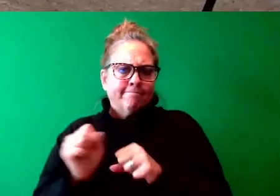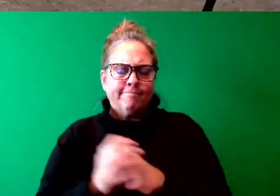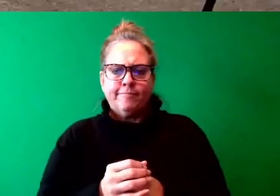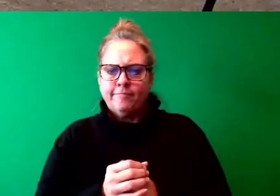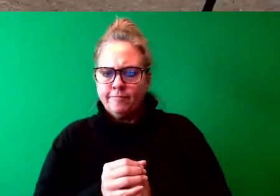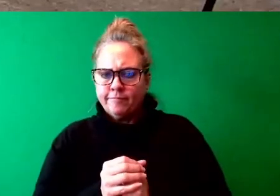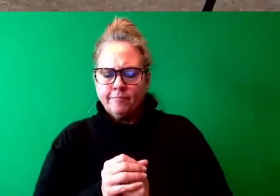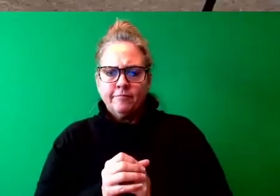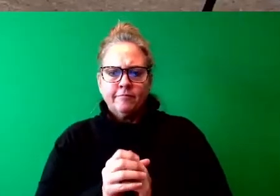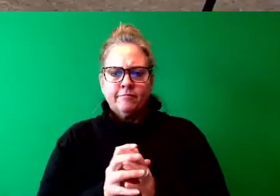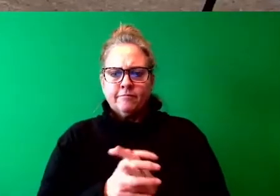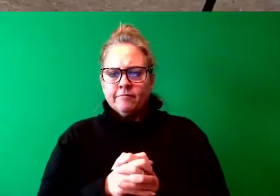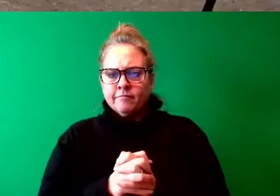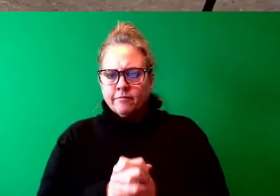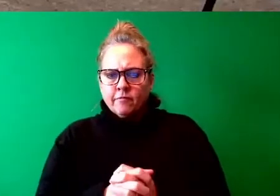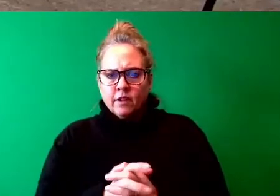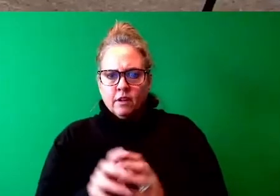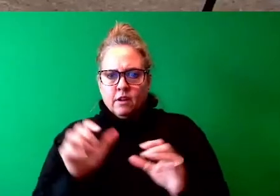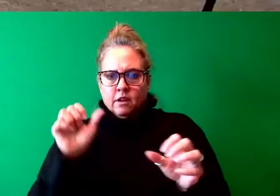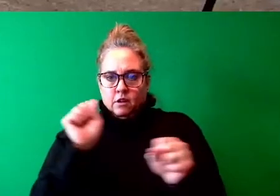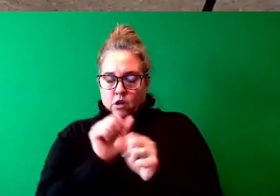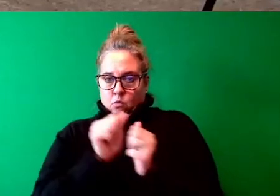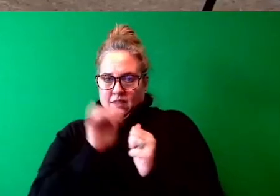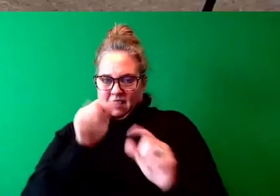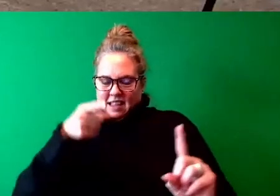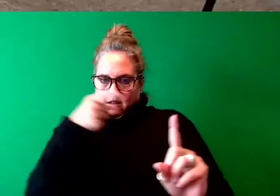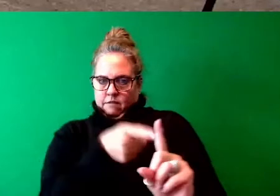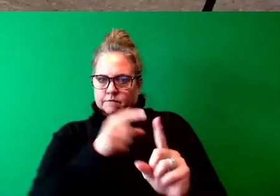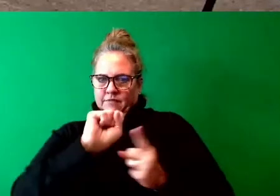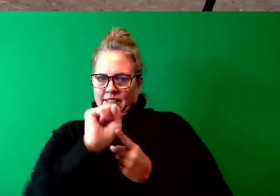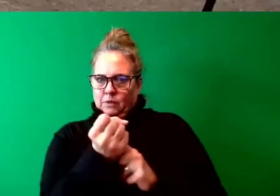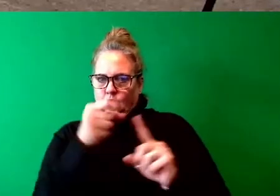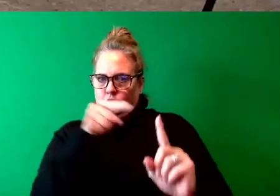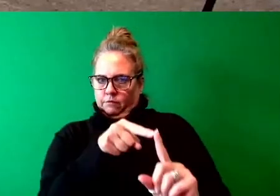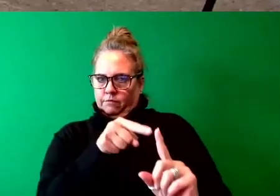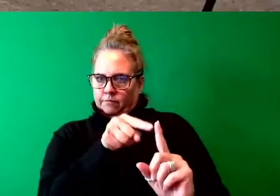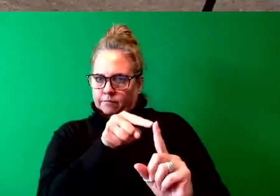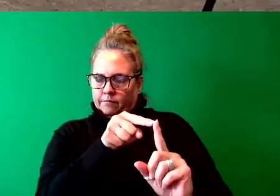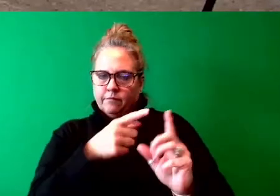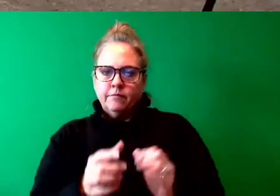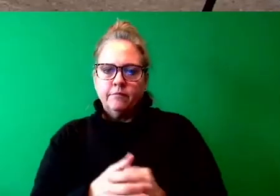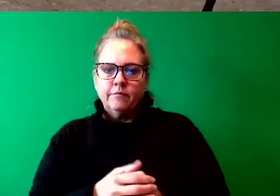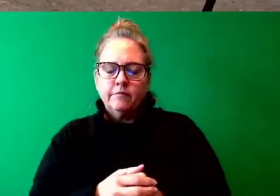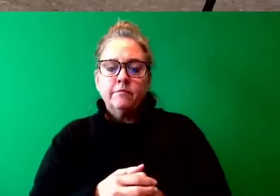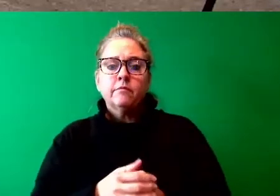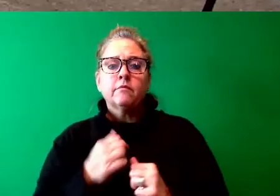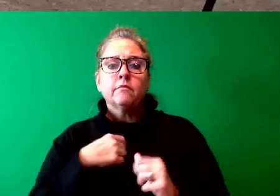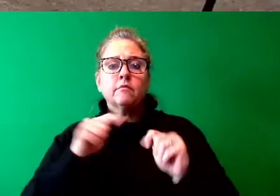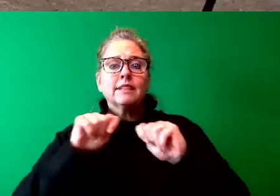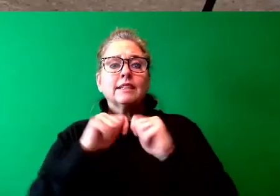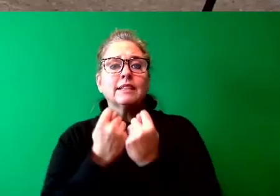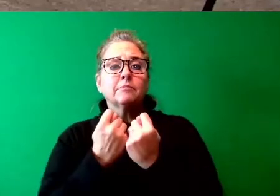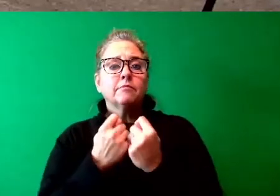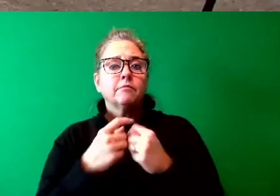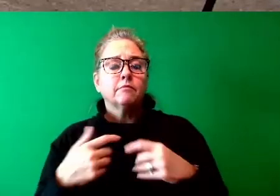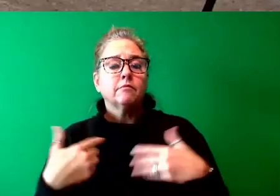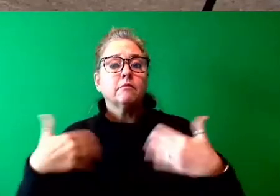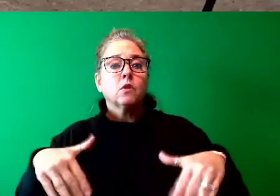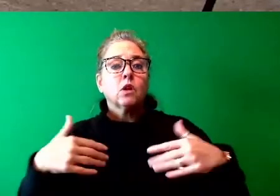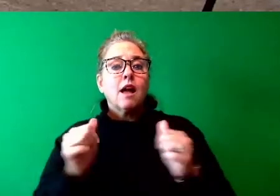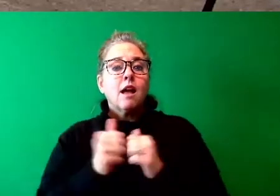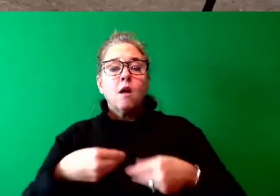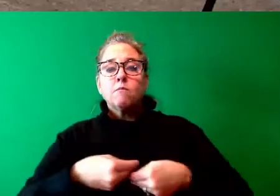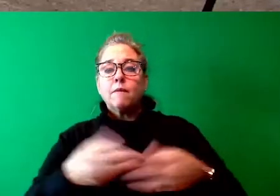so that's just a little snippet of what they've been working on and what's going to be available as far as resources to the public.